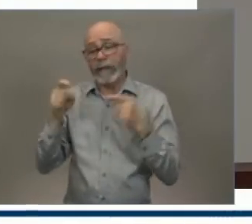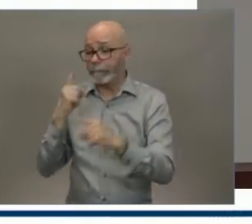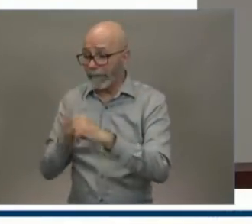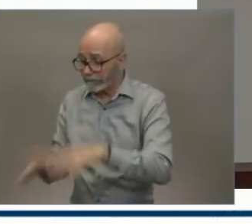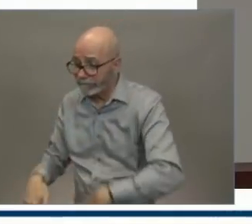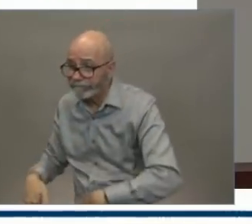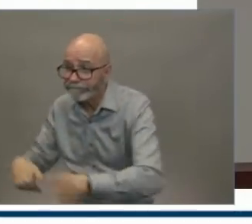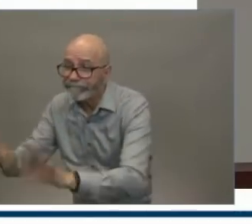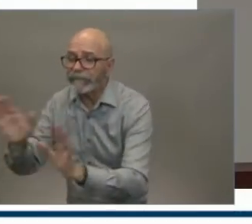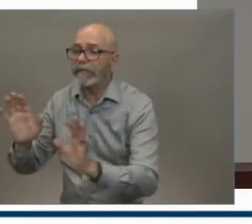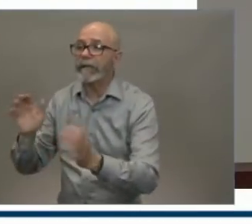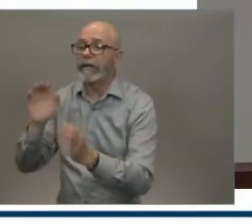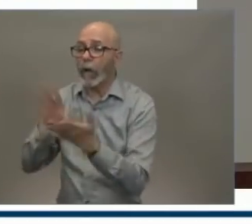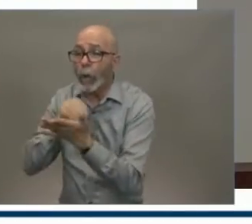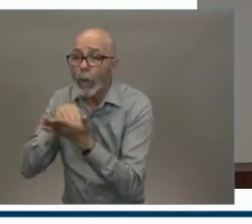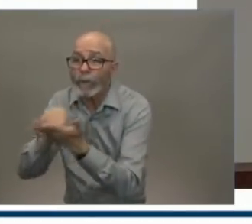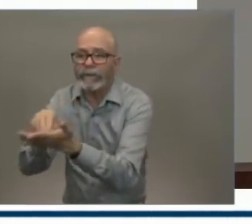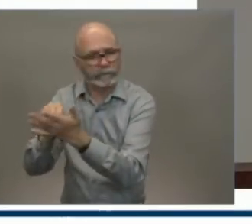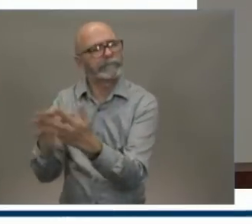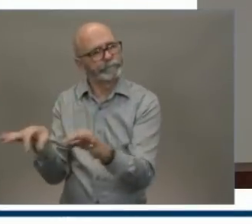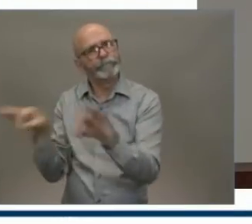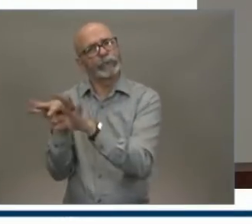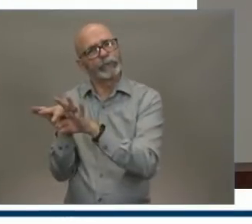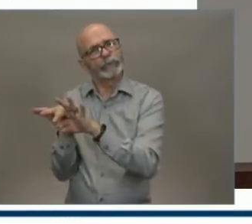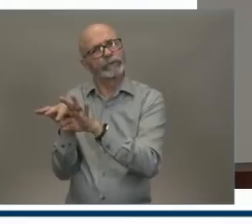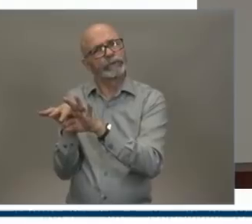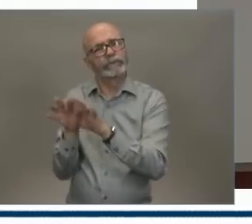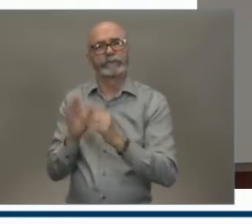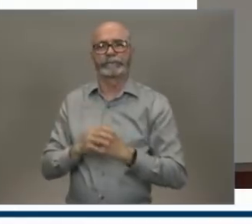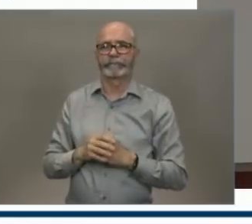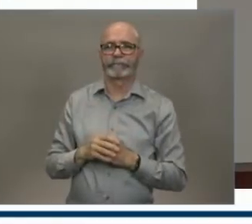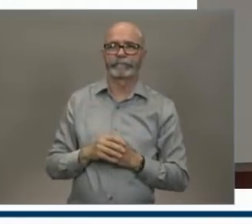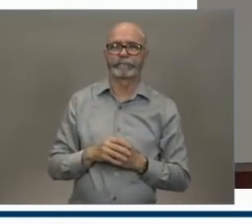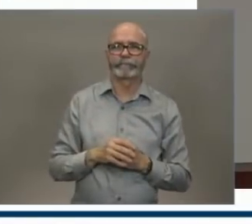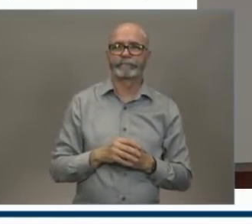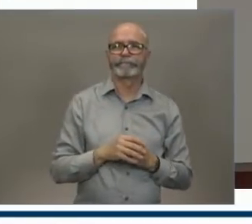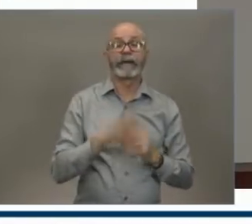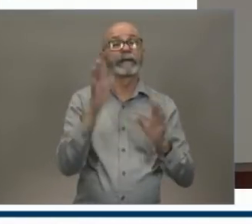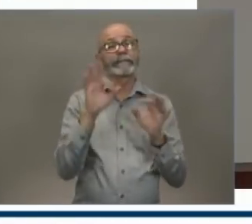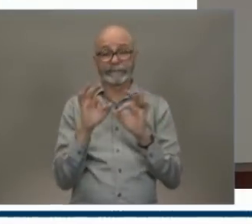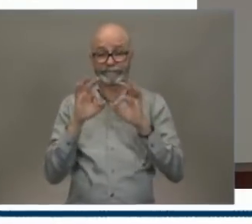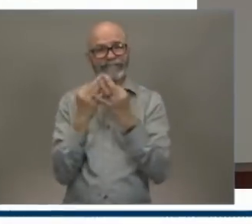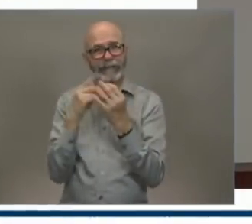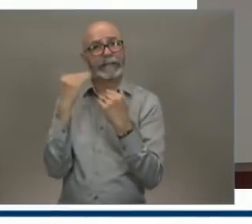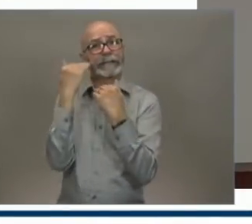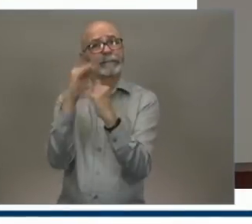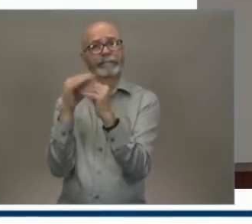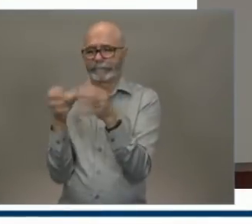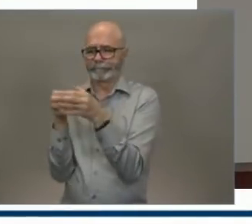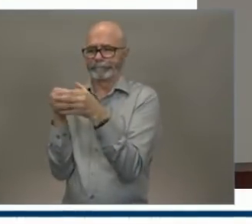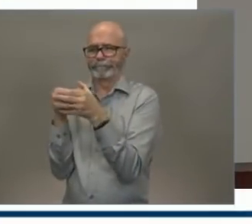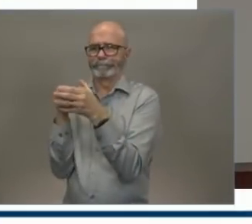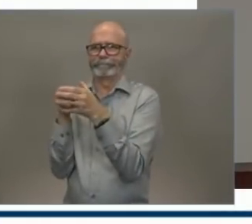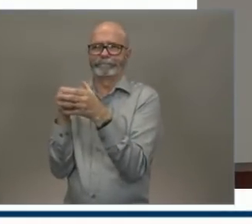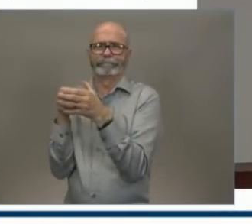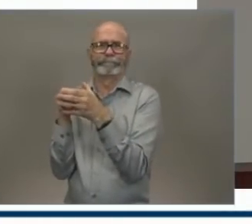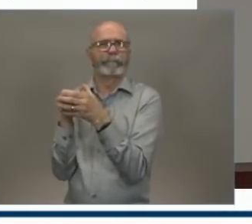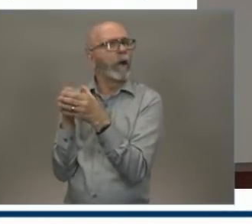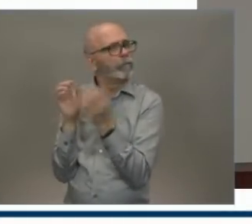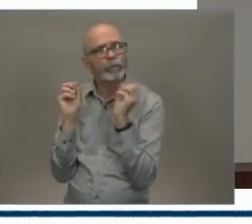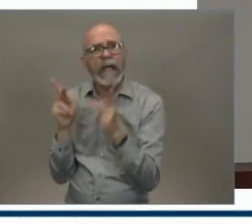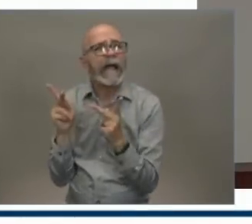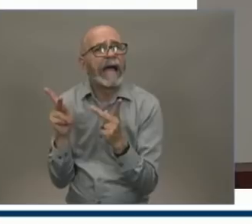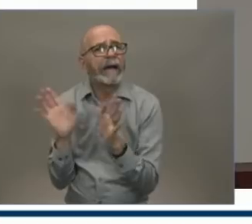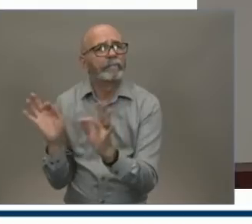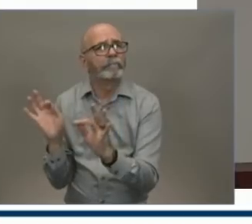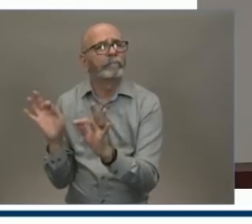allowing social connection, but doing that in a safe manner through a consistent small social groups, allowing careful visits for